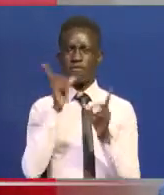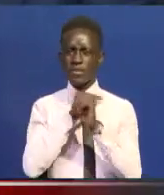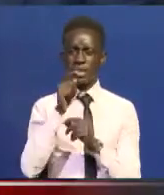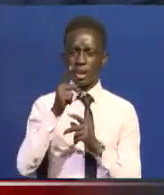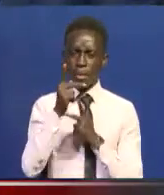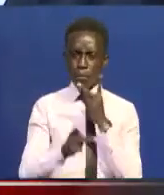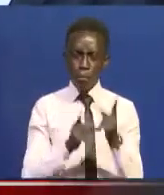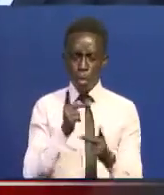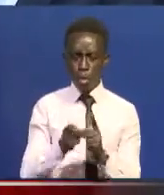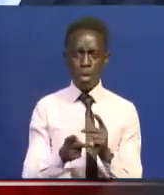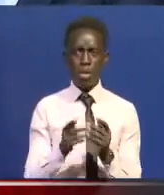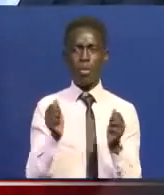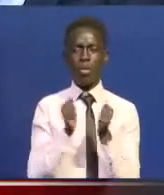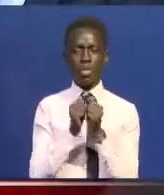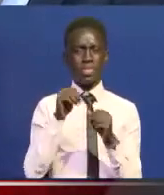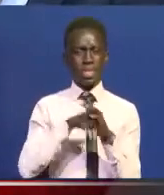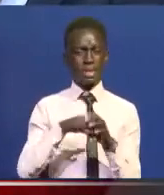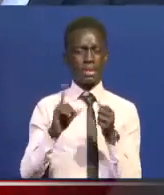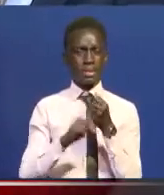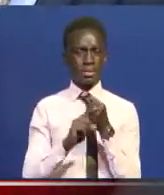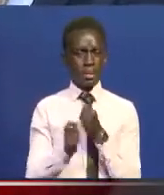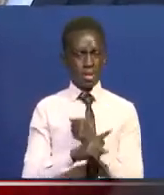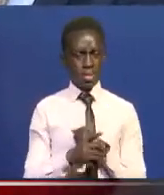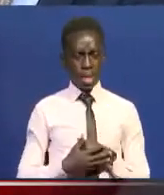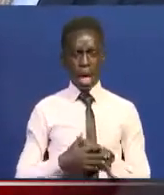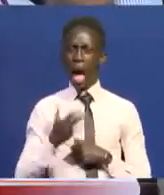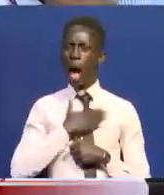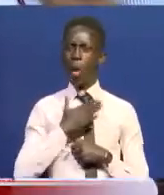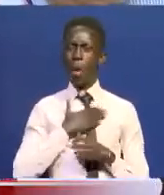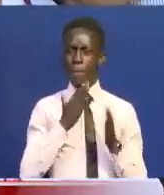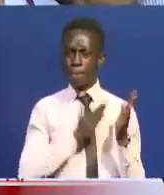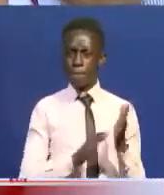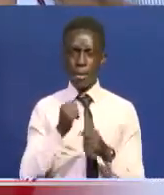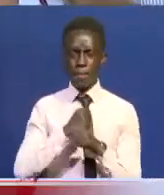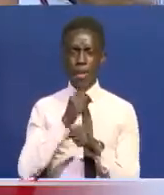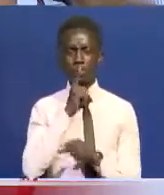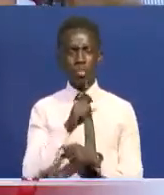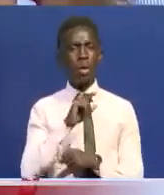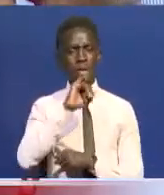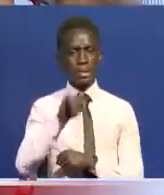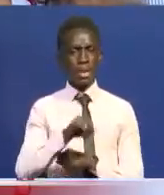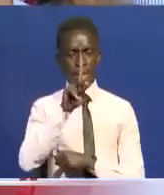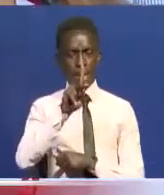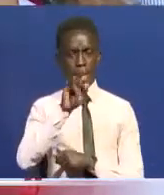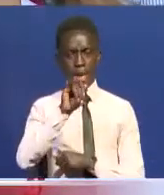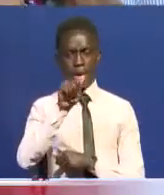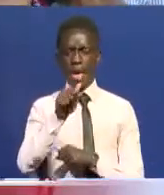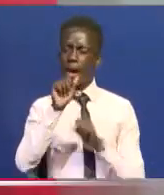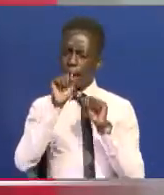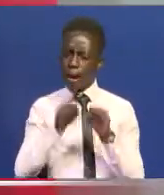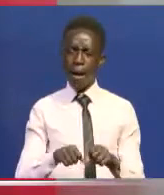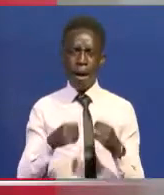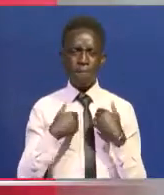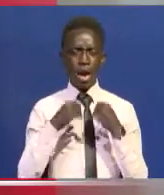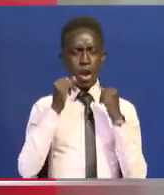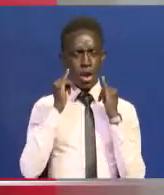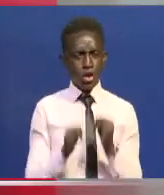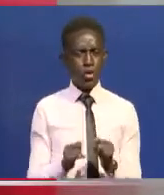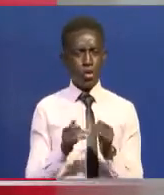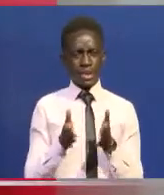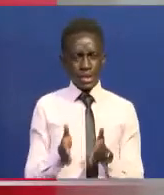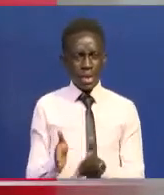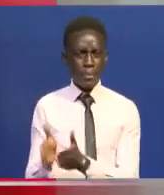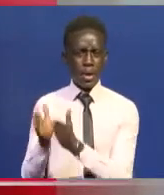6 months. Our plan is to ensure that Jomo Kenyatta International Airport will have a brand new terminal,